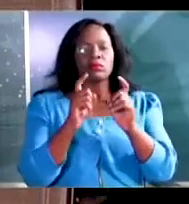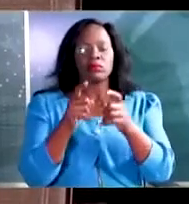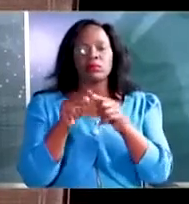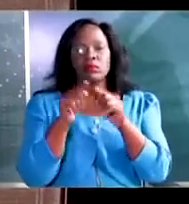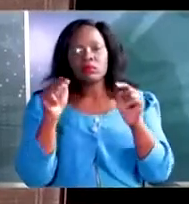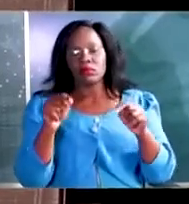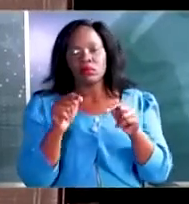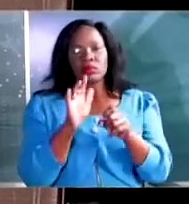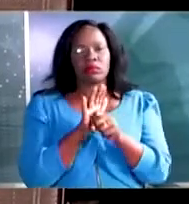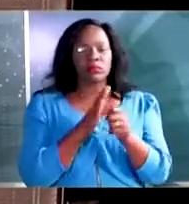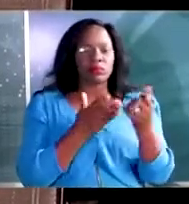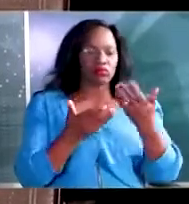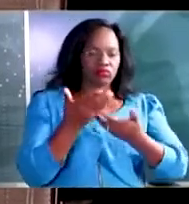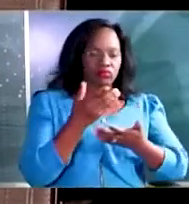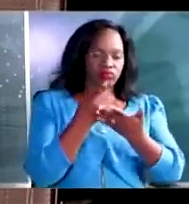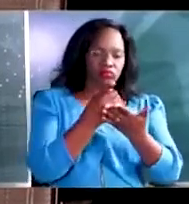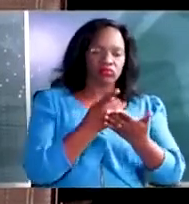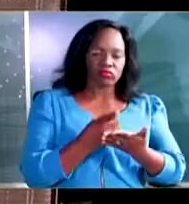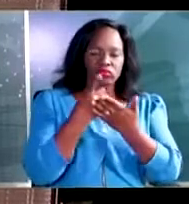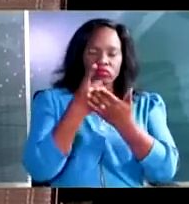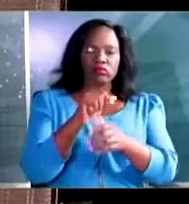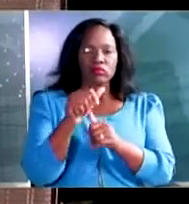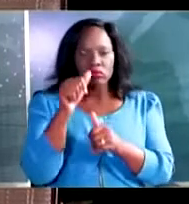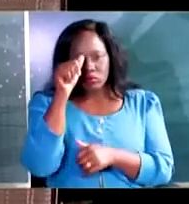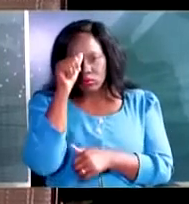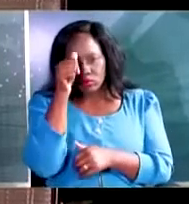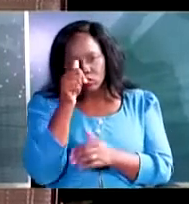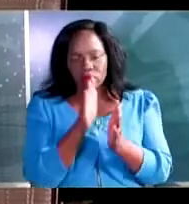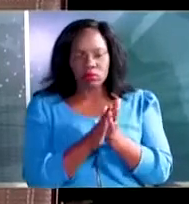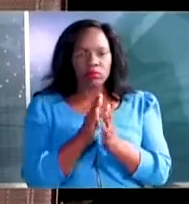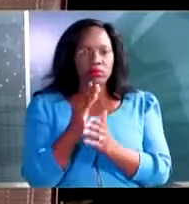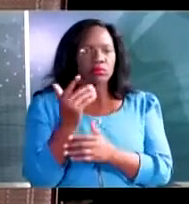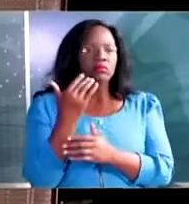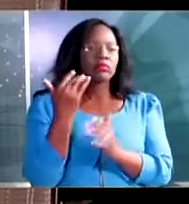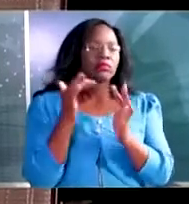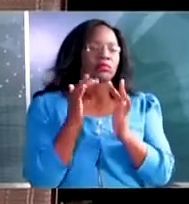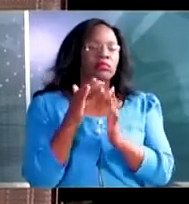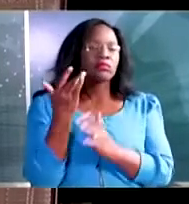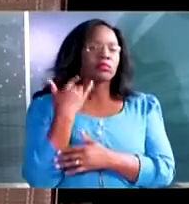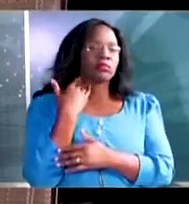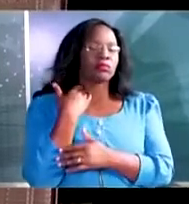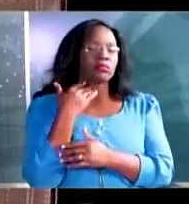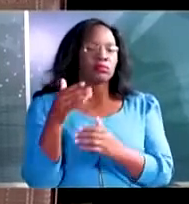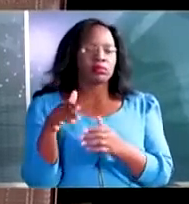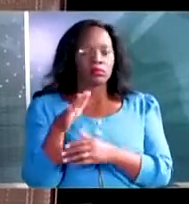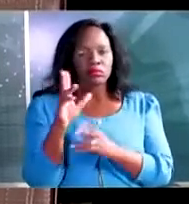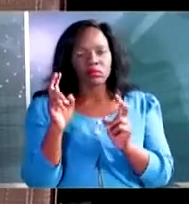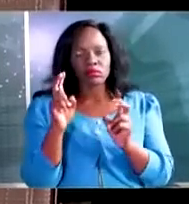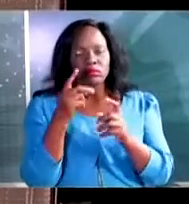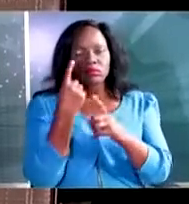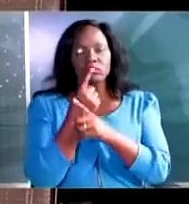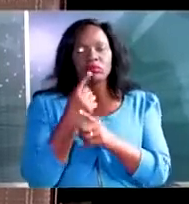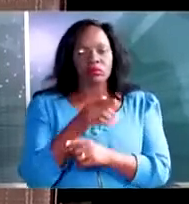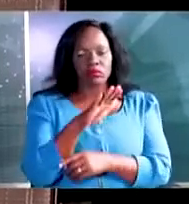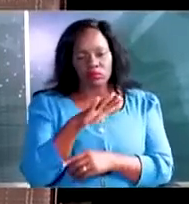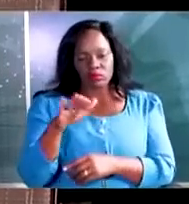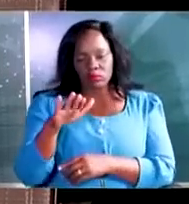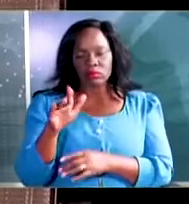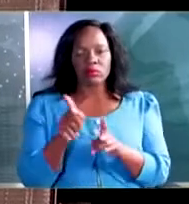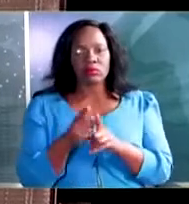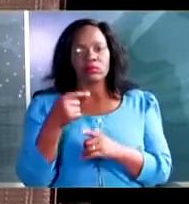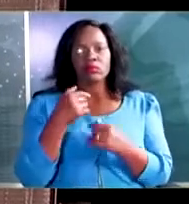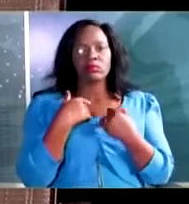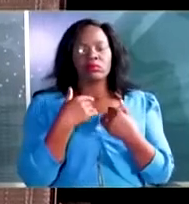been a lot of conversations around intelligence and cybersecurity, matters to do with cybersecurity in various sectors. And we